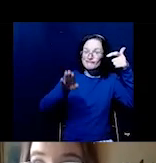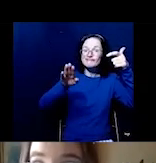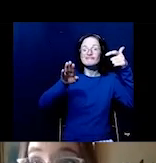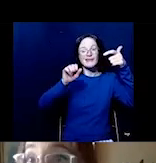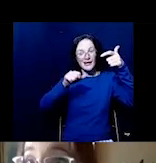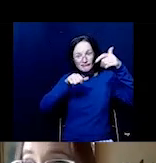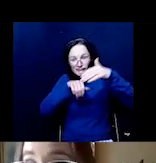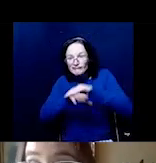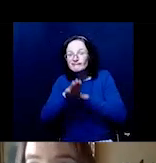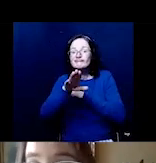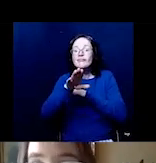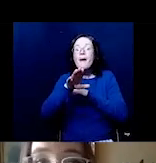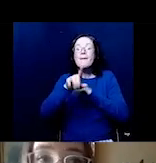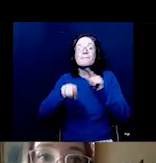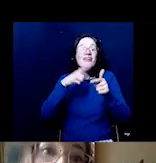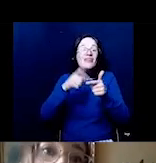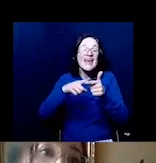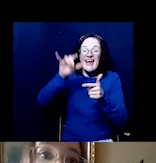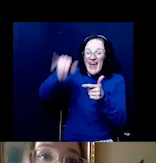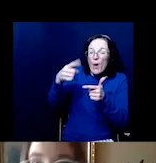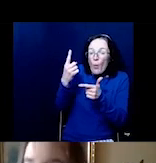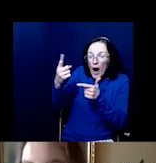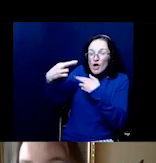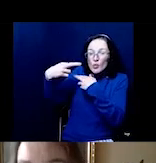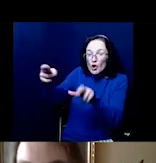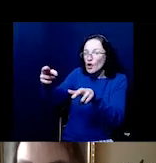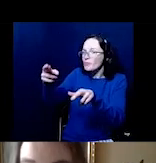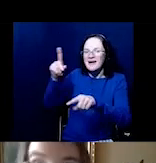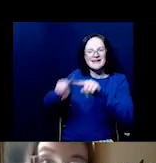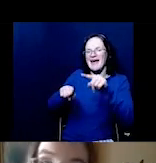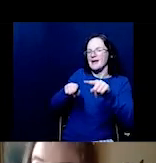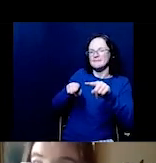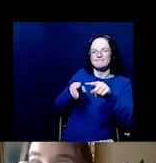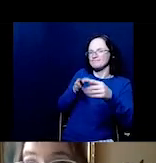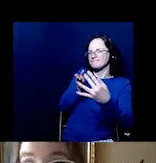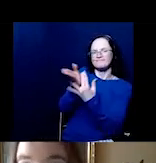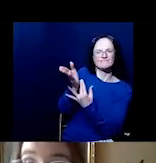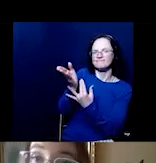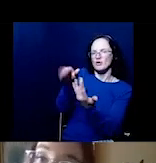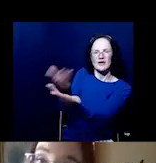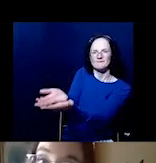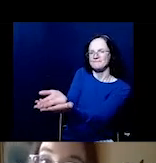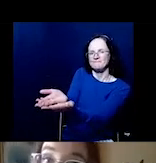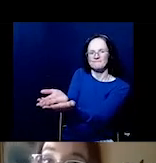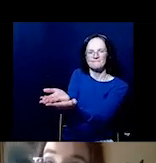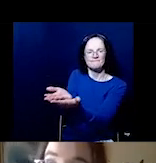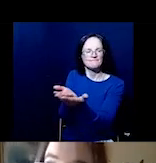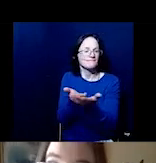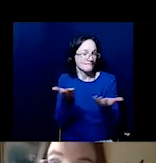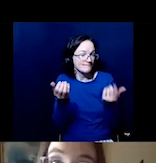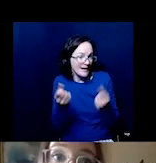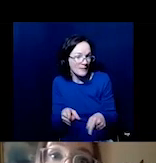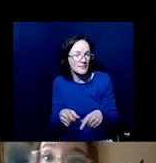to circulate when you need space. Professors don't always want to give accommodations. This often happens to invisible